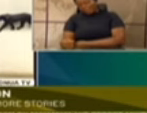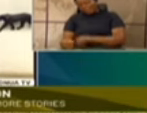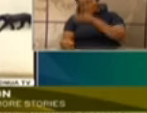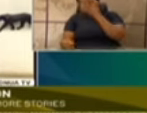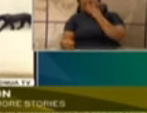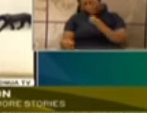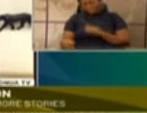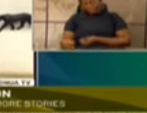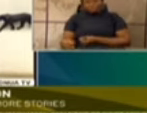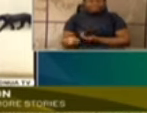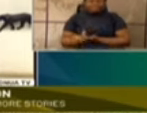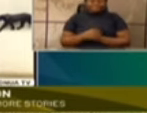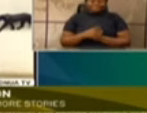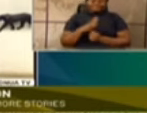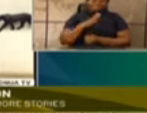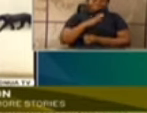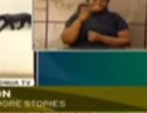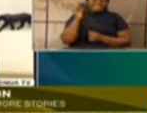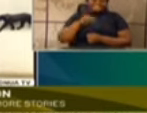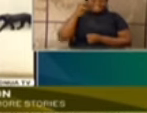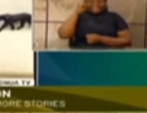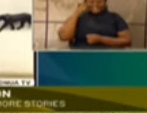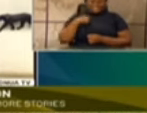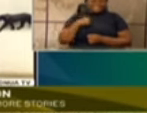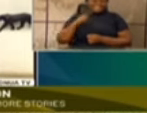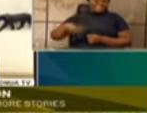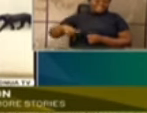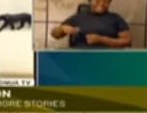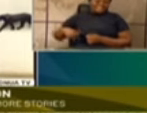pa. It's a name ye elite, no.